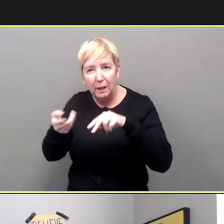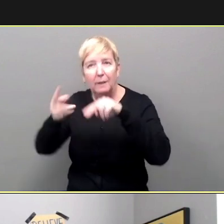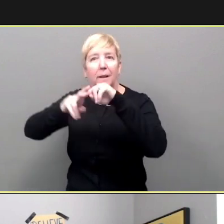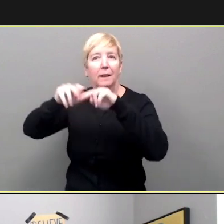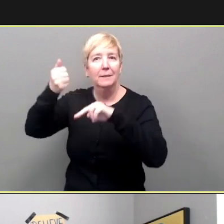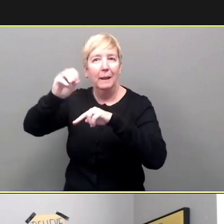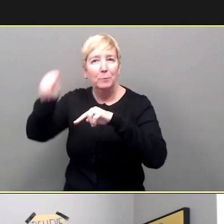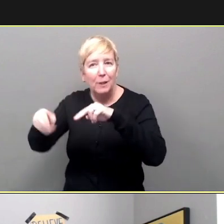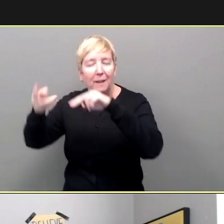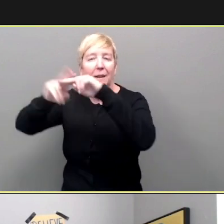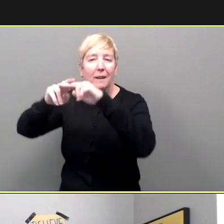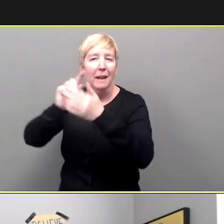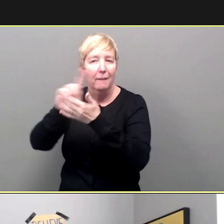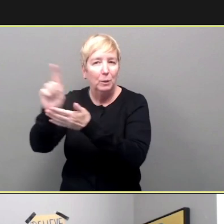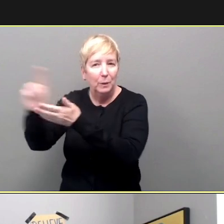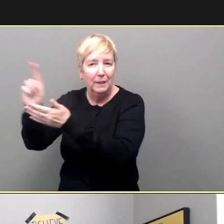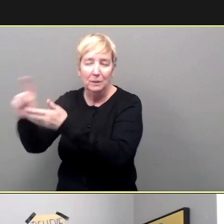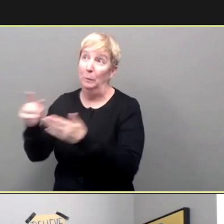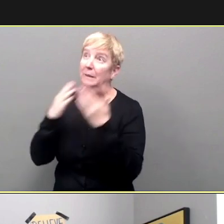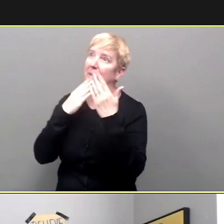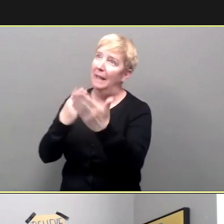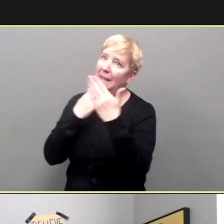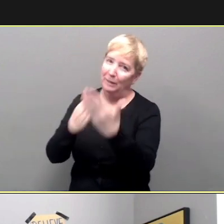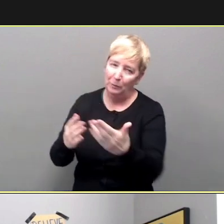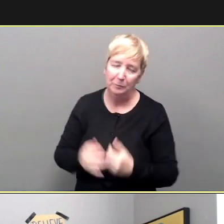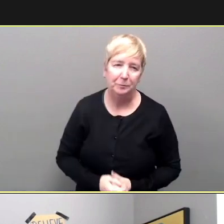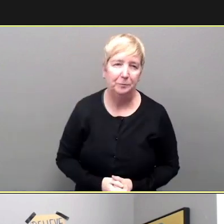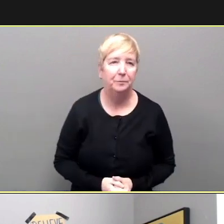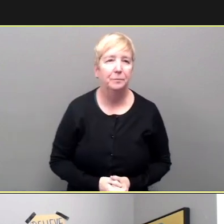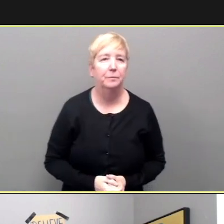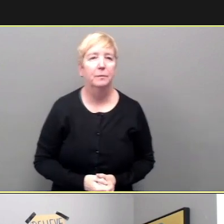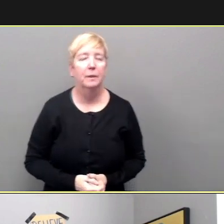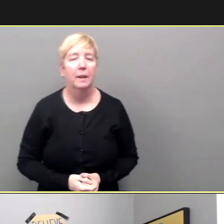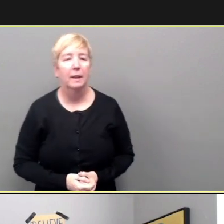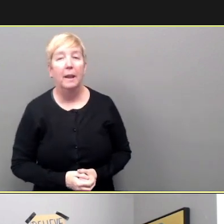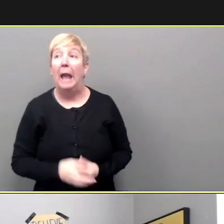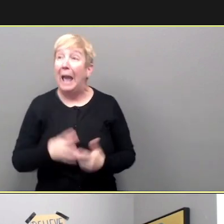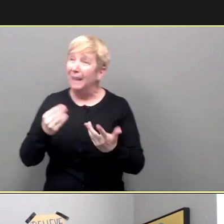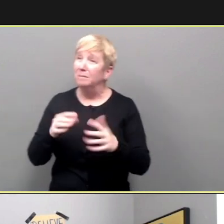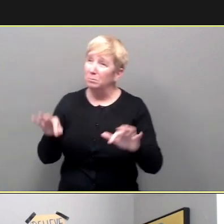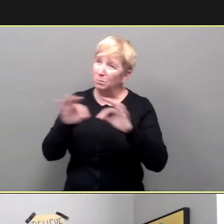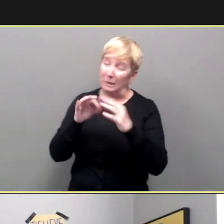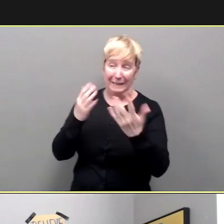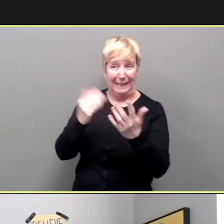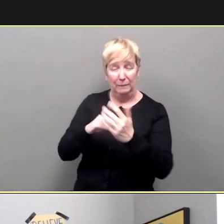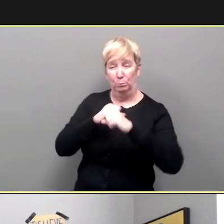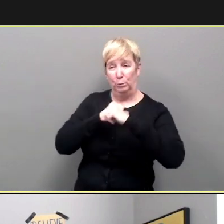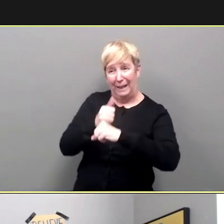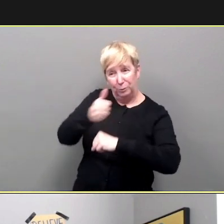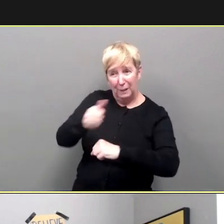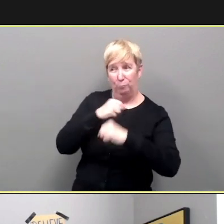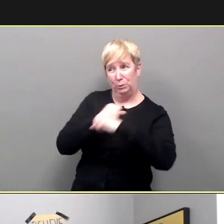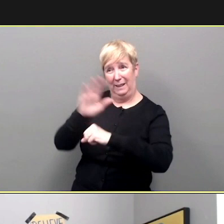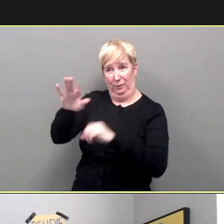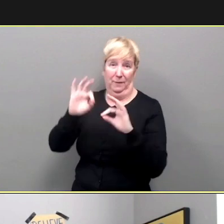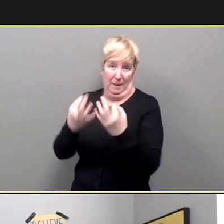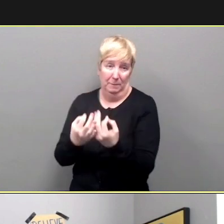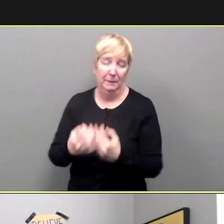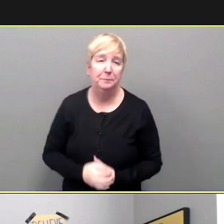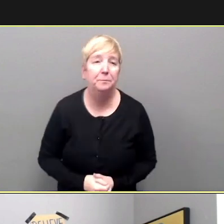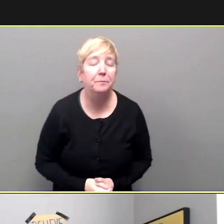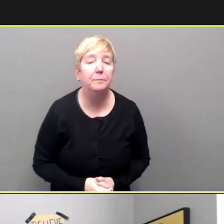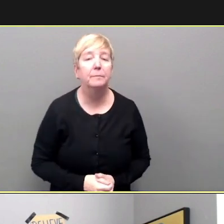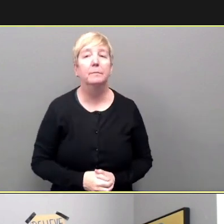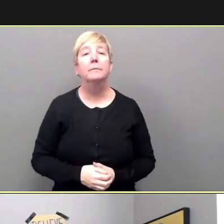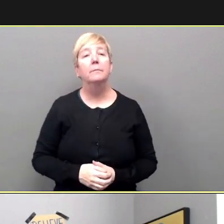you so much for getting your boosters. Next slide. And protecting yourselves and your families. Among the United